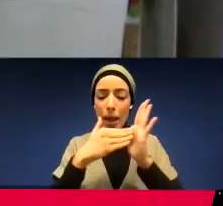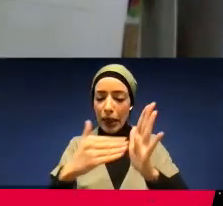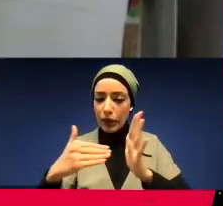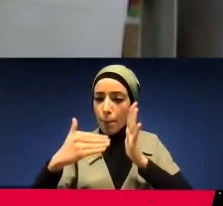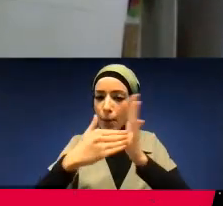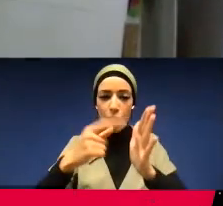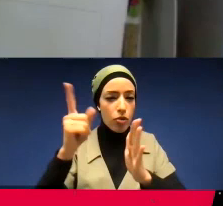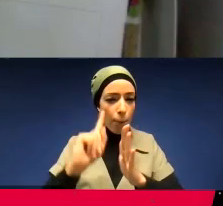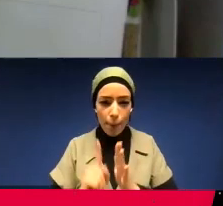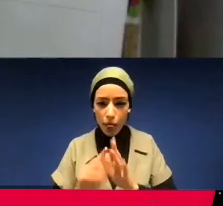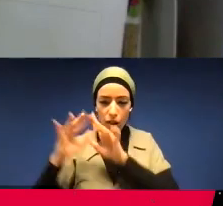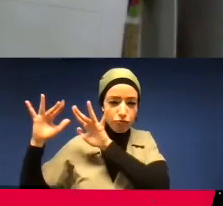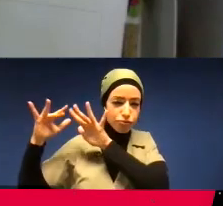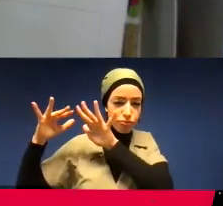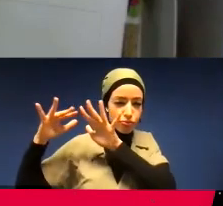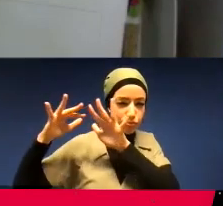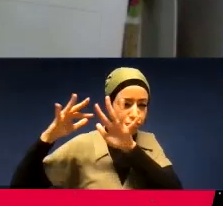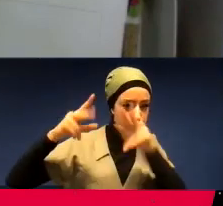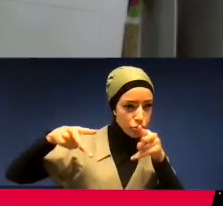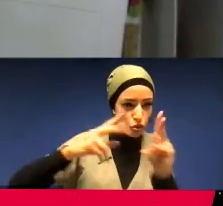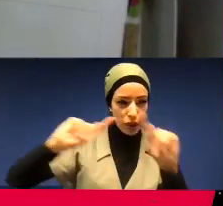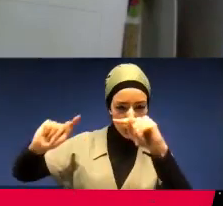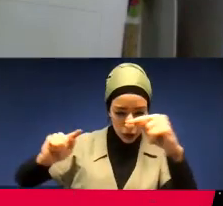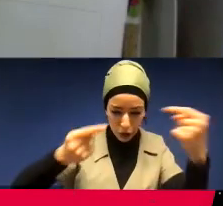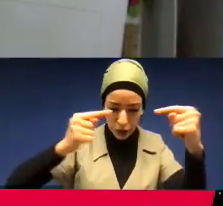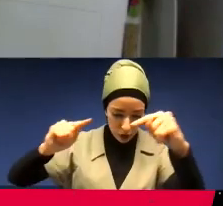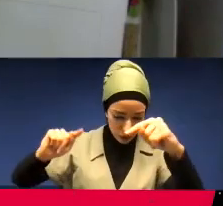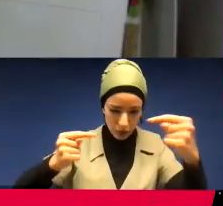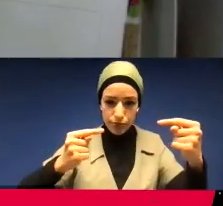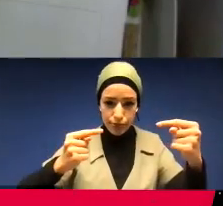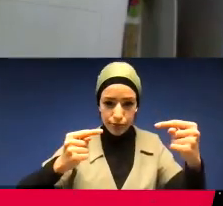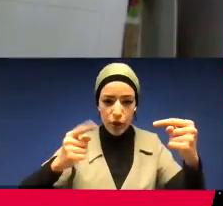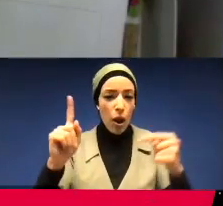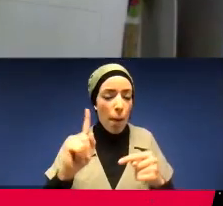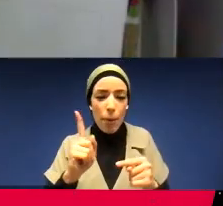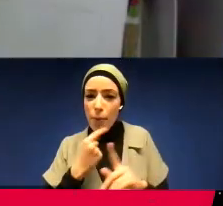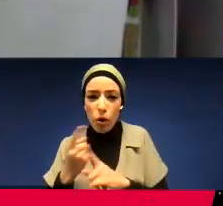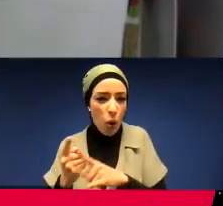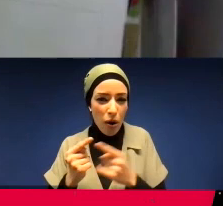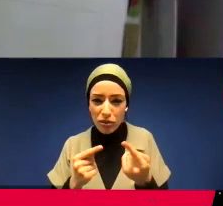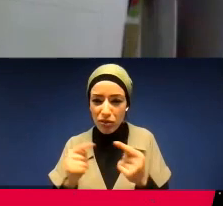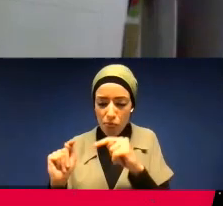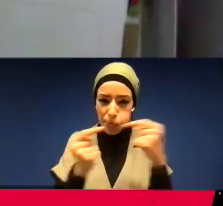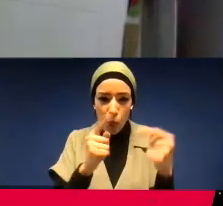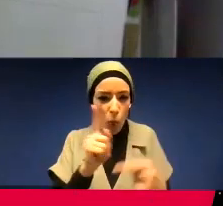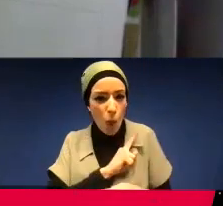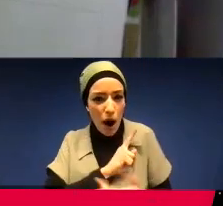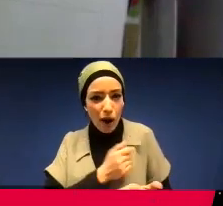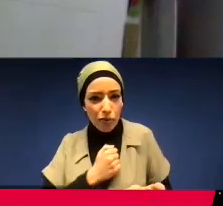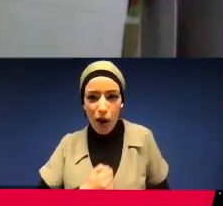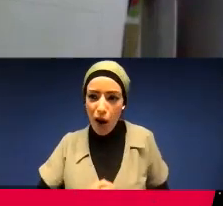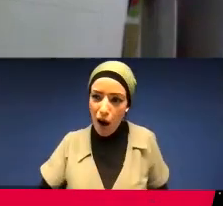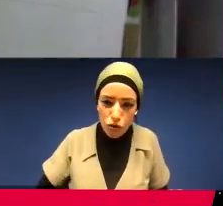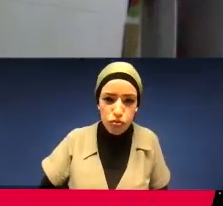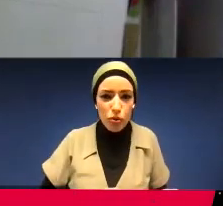The reason is for this fight is not about people fighting for a bread or people fighting for, they